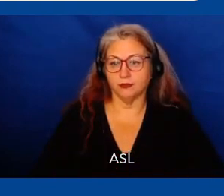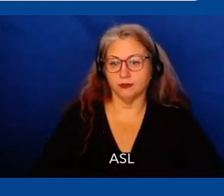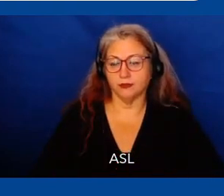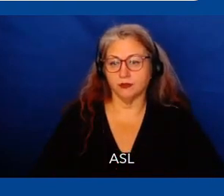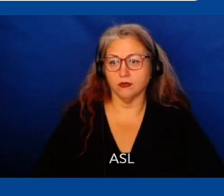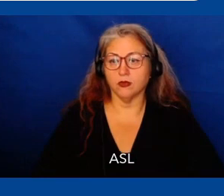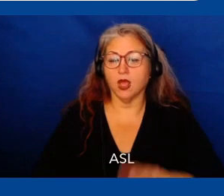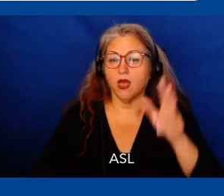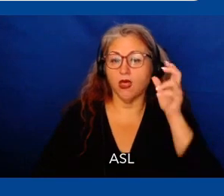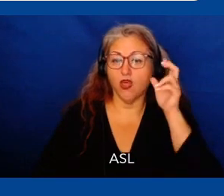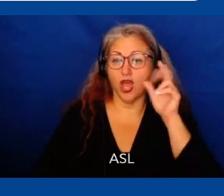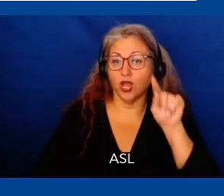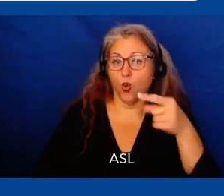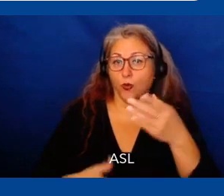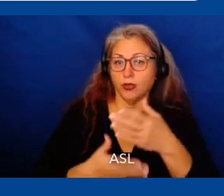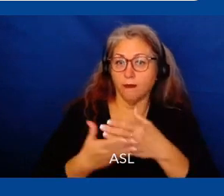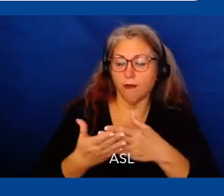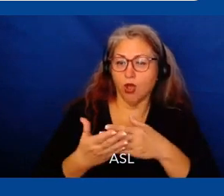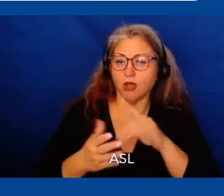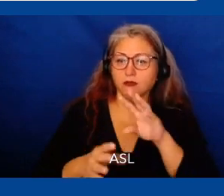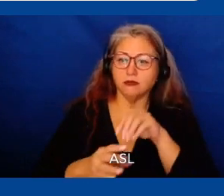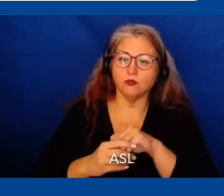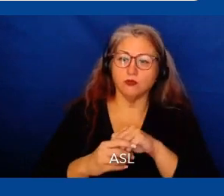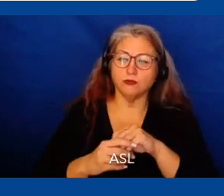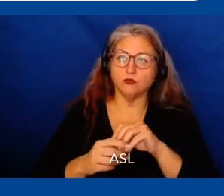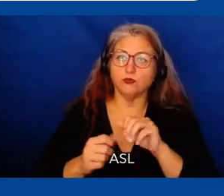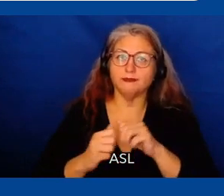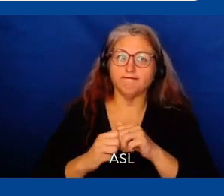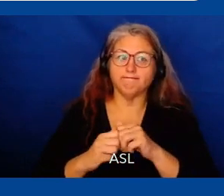The audio only part had to do with